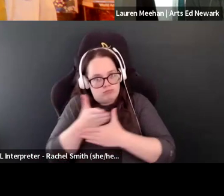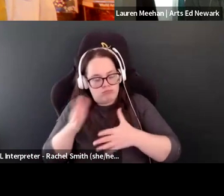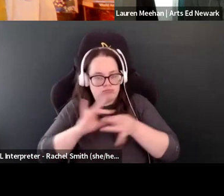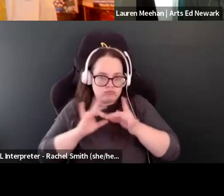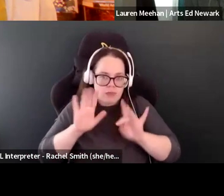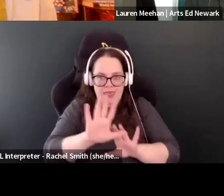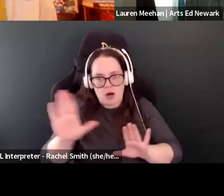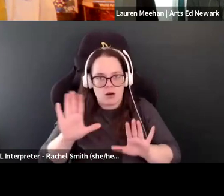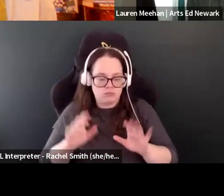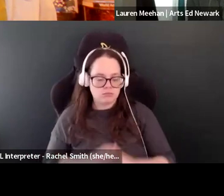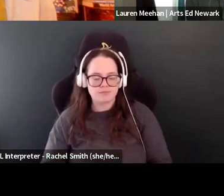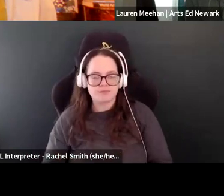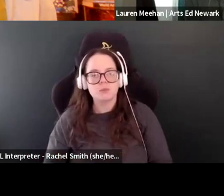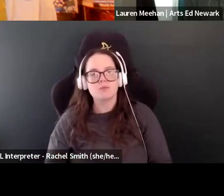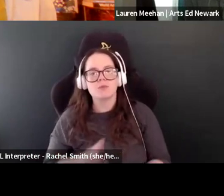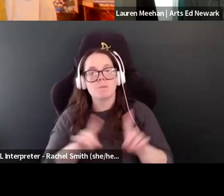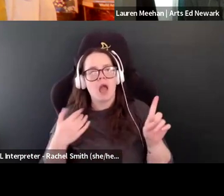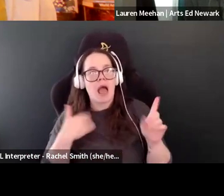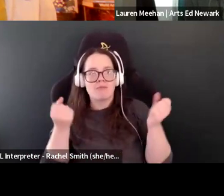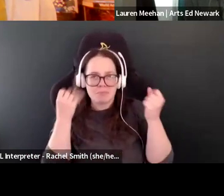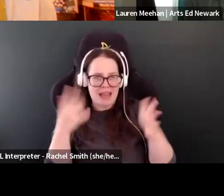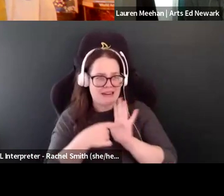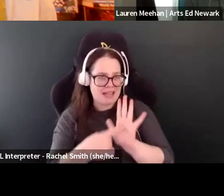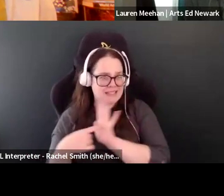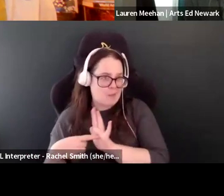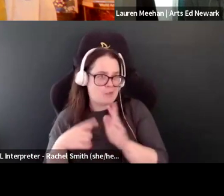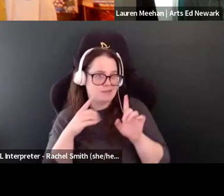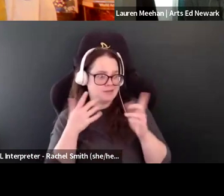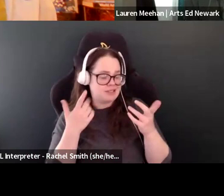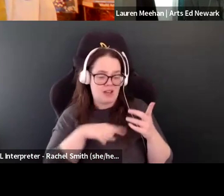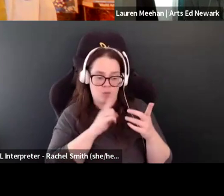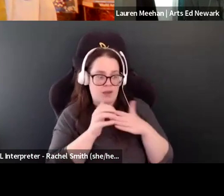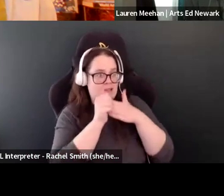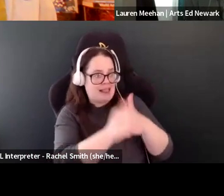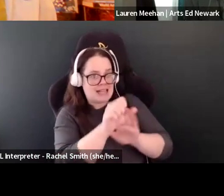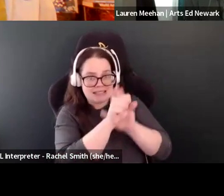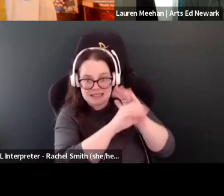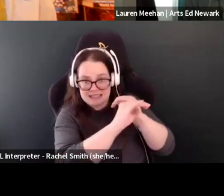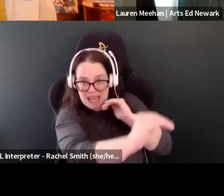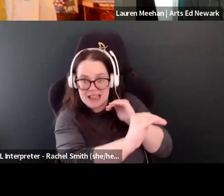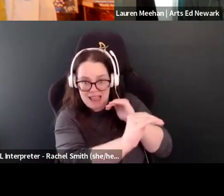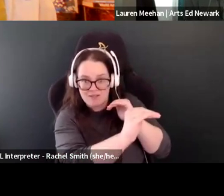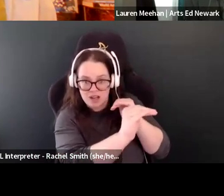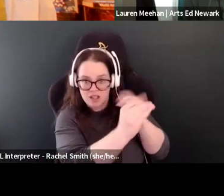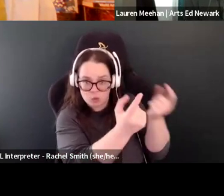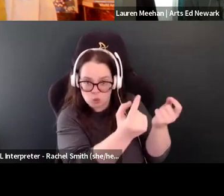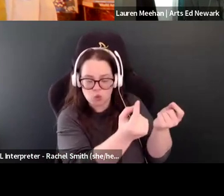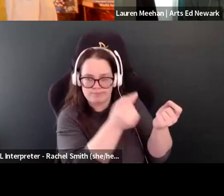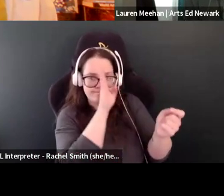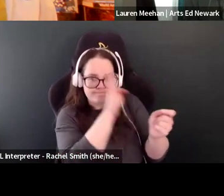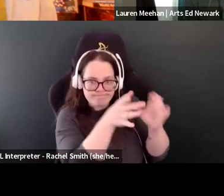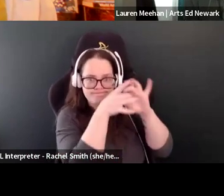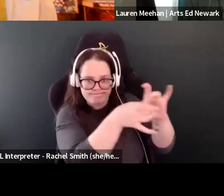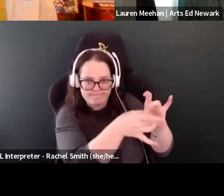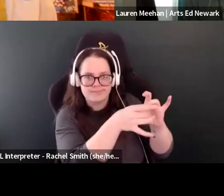examples where we have, you know, led state level efforts that are directly related to arts education or been part of